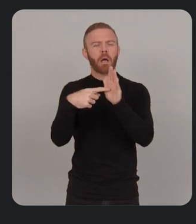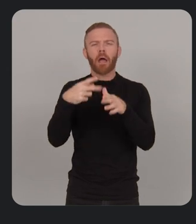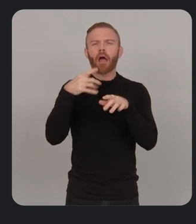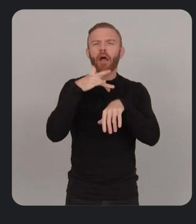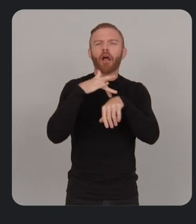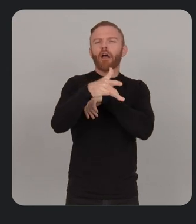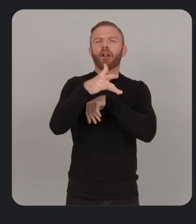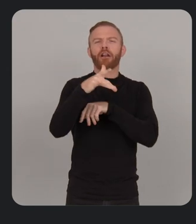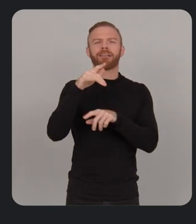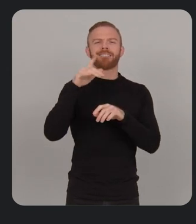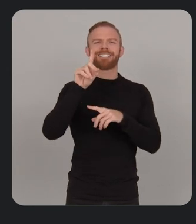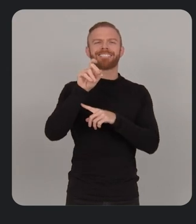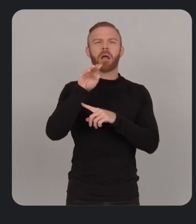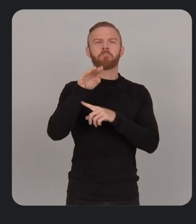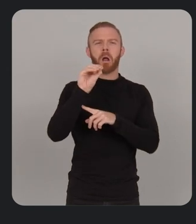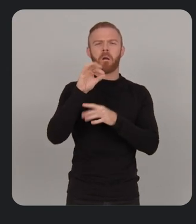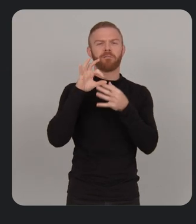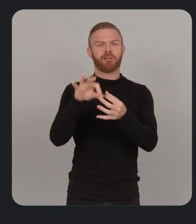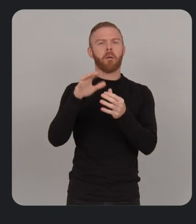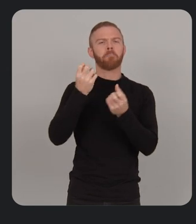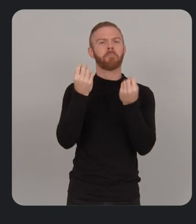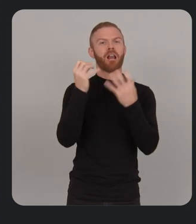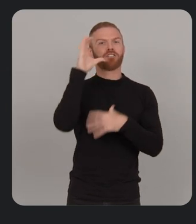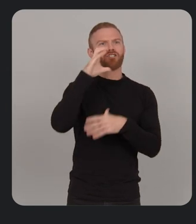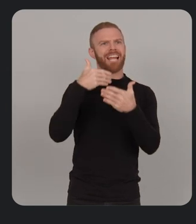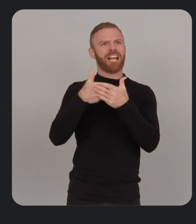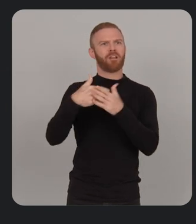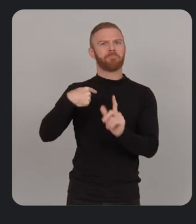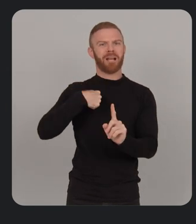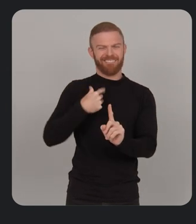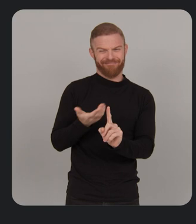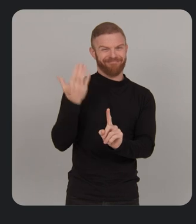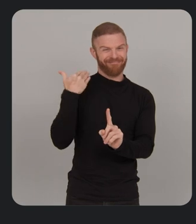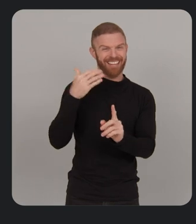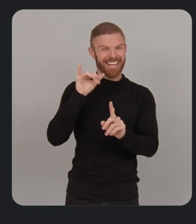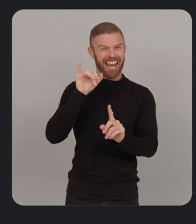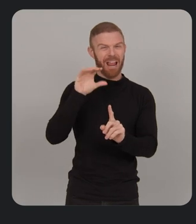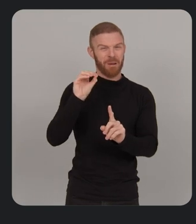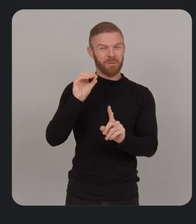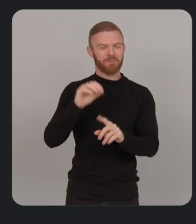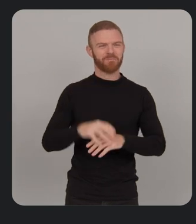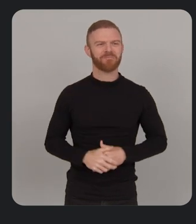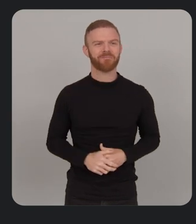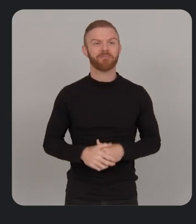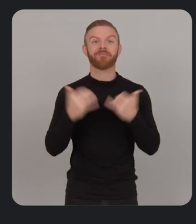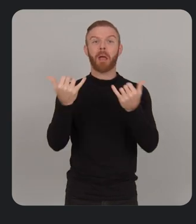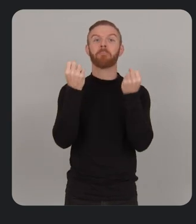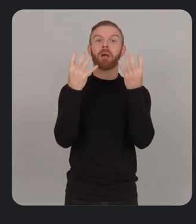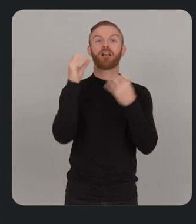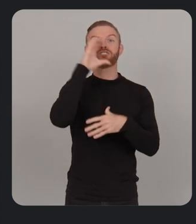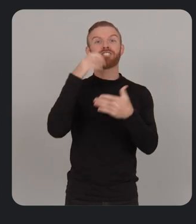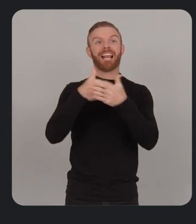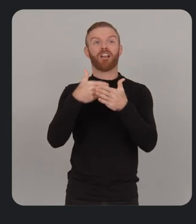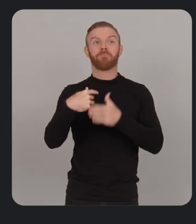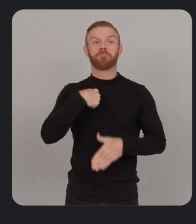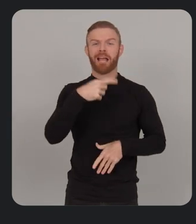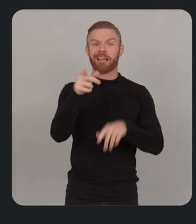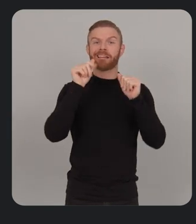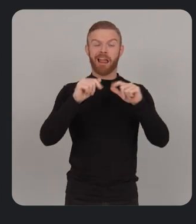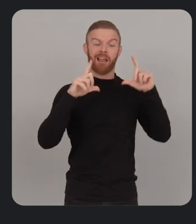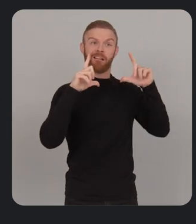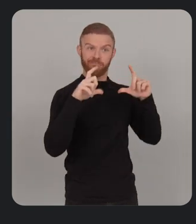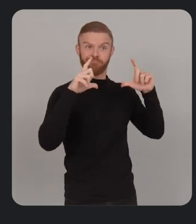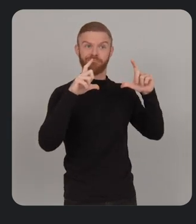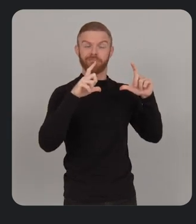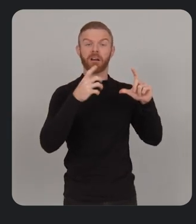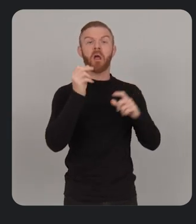demo of Multisearch Near Me this year at Google I.O. With Multisearch Near Me, you can snap a picture or take a